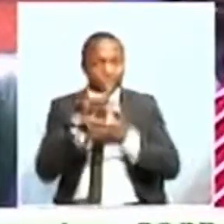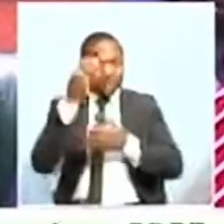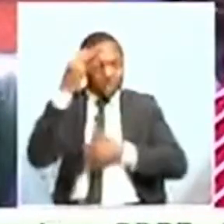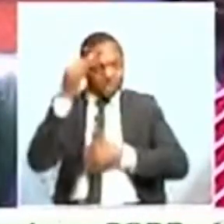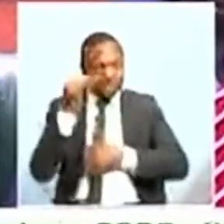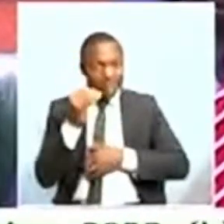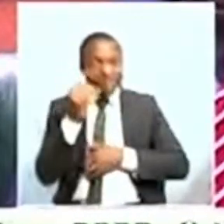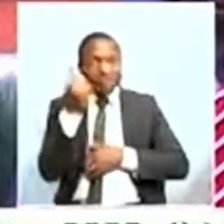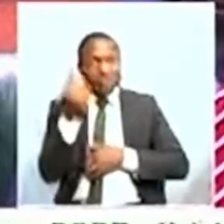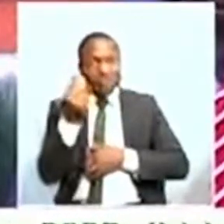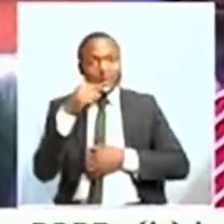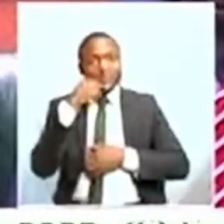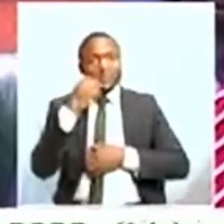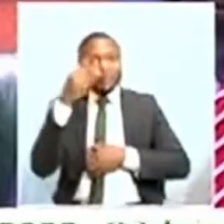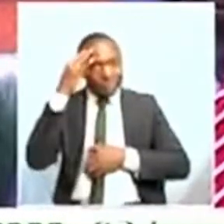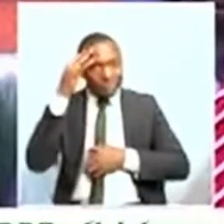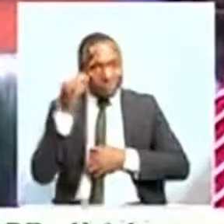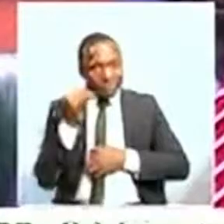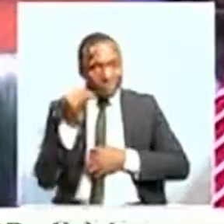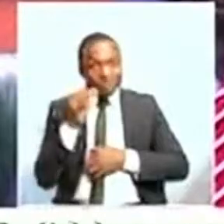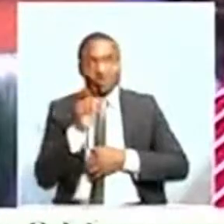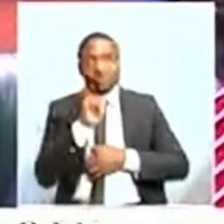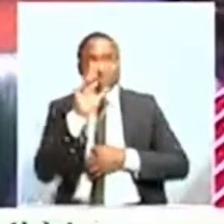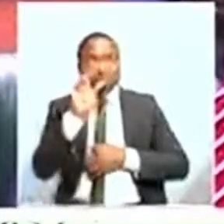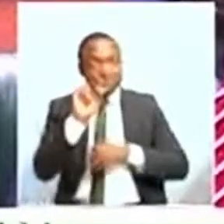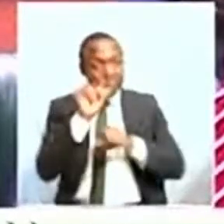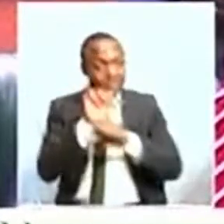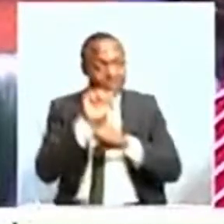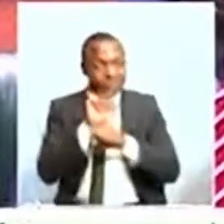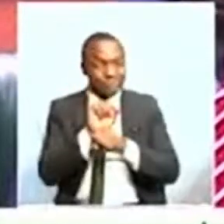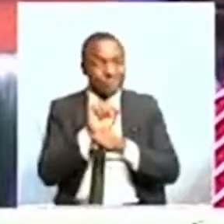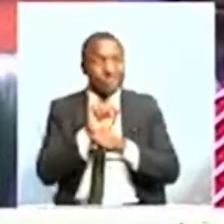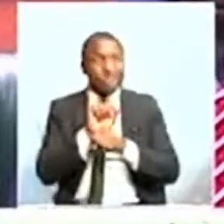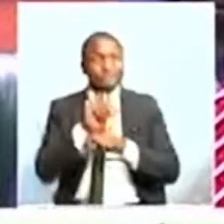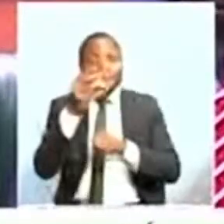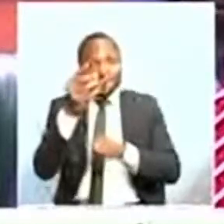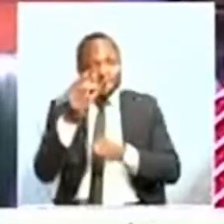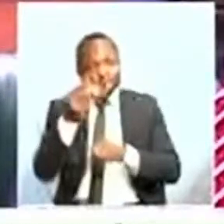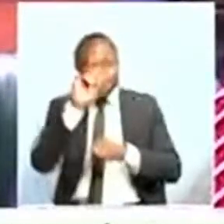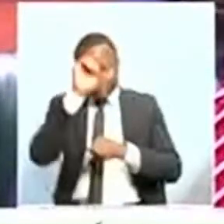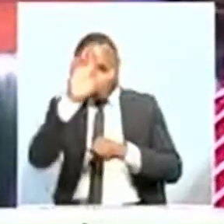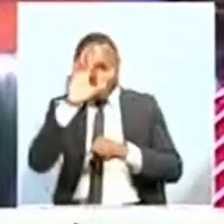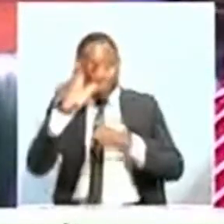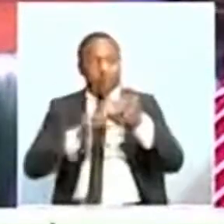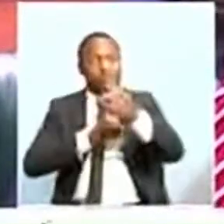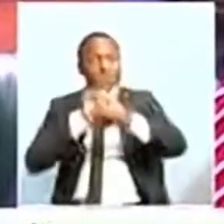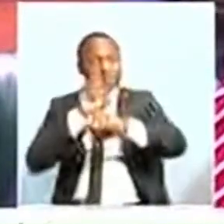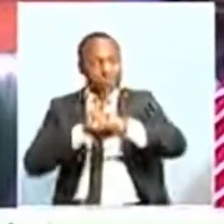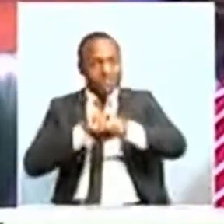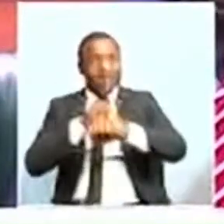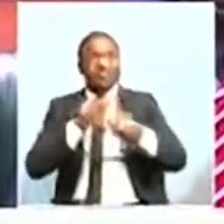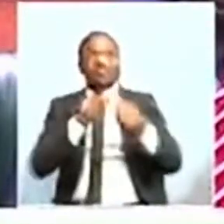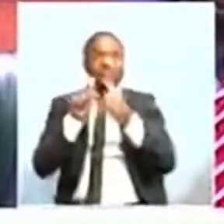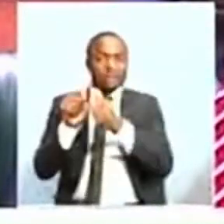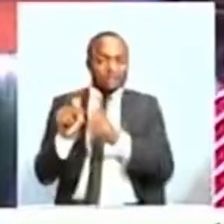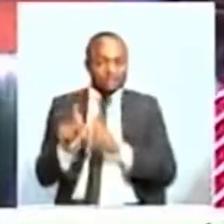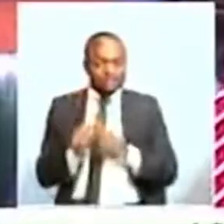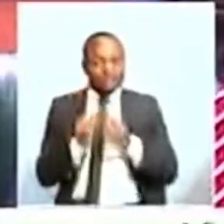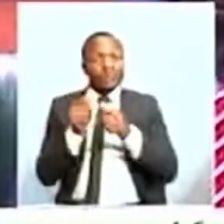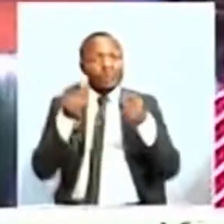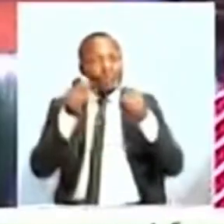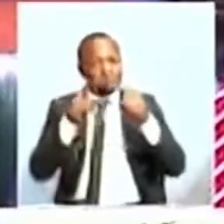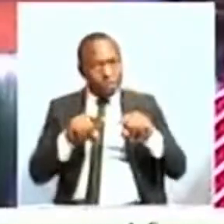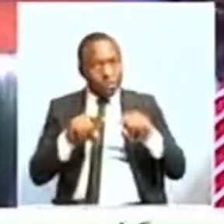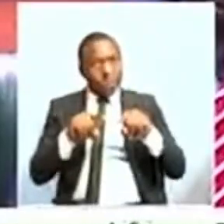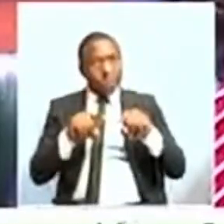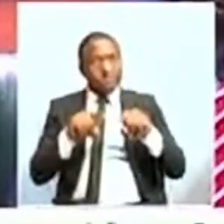when one is saying, why is it that there are no jobs? Mining is a long-term kind of activity. When you